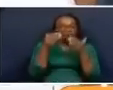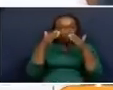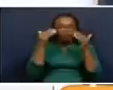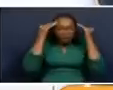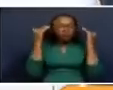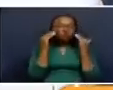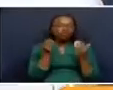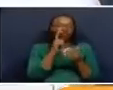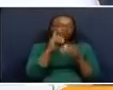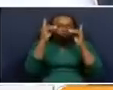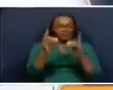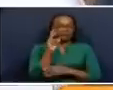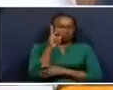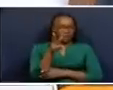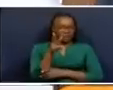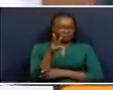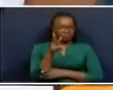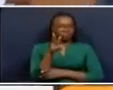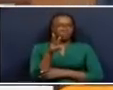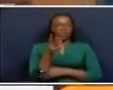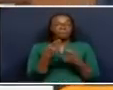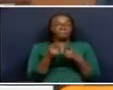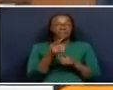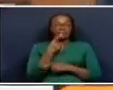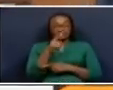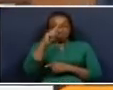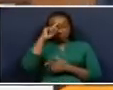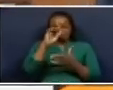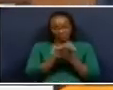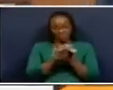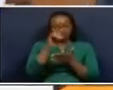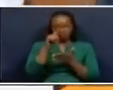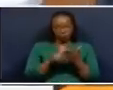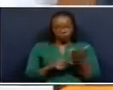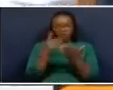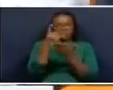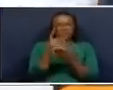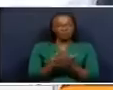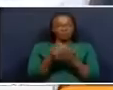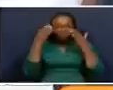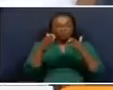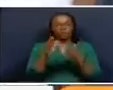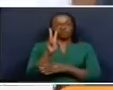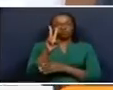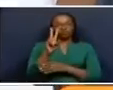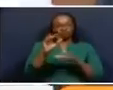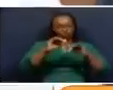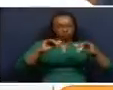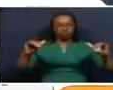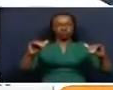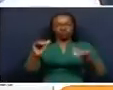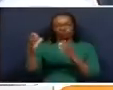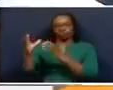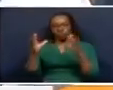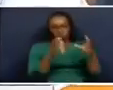tomorrow. Now, he says, this is what I believe, this debate was going to be divided into two sections. One section